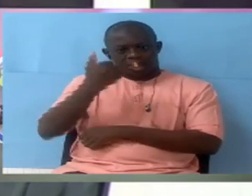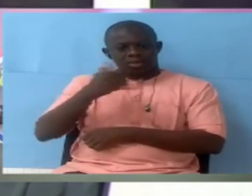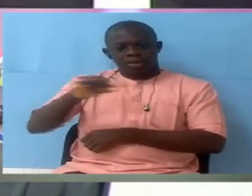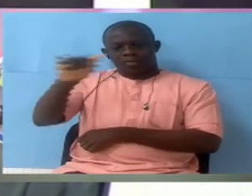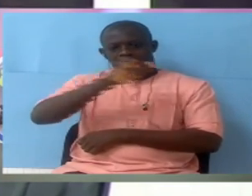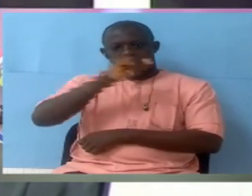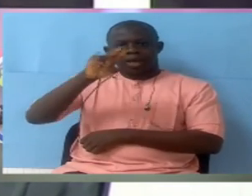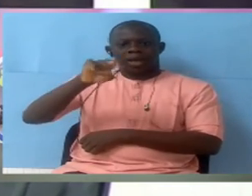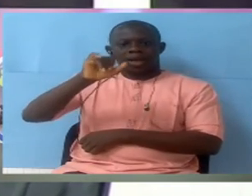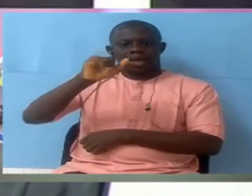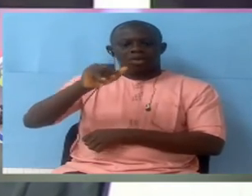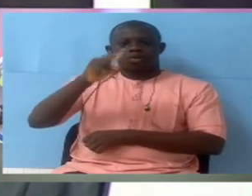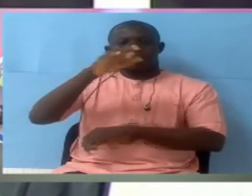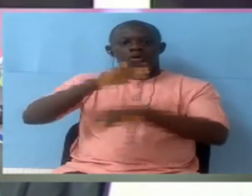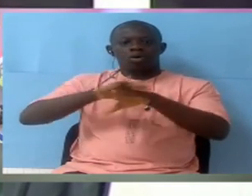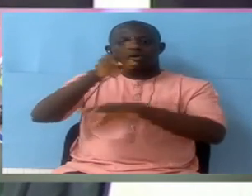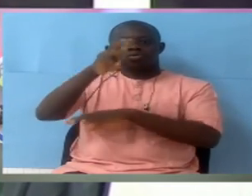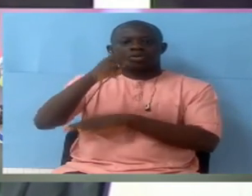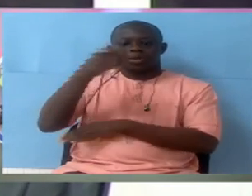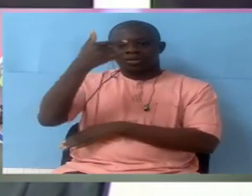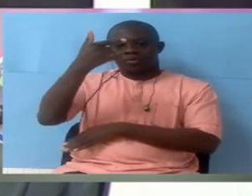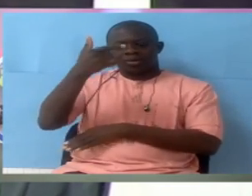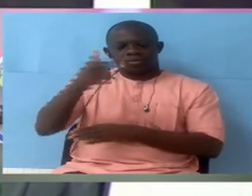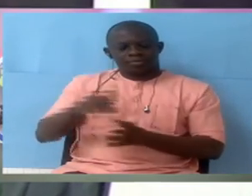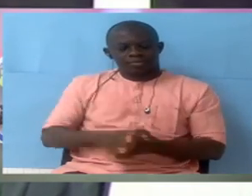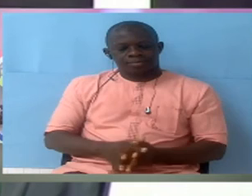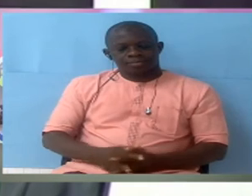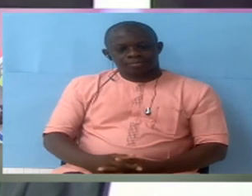ma NIA ñaar fukki fana jurom ñaar ci wër wi.